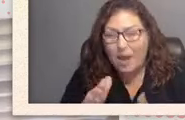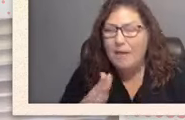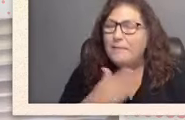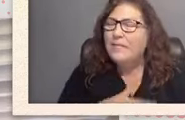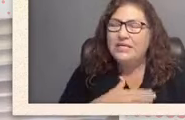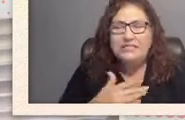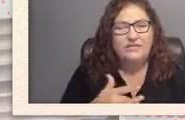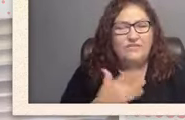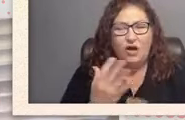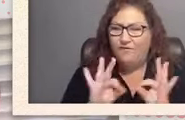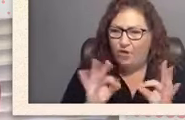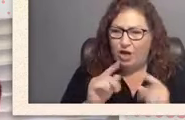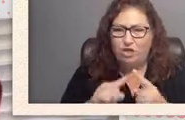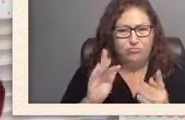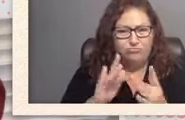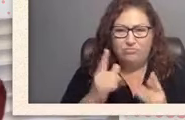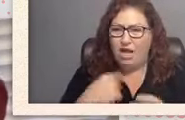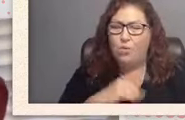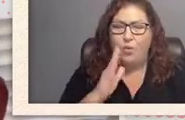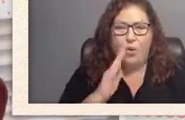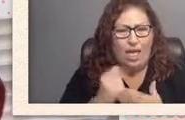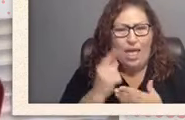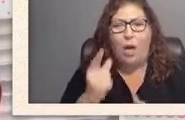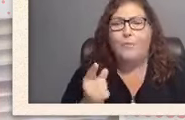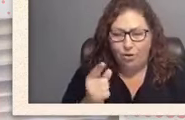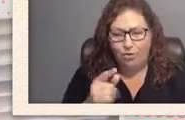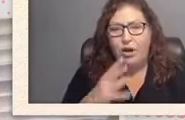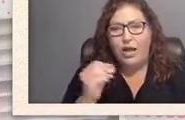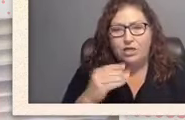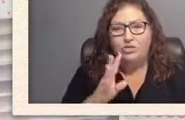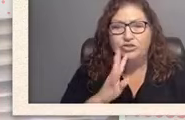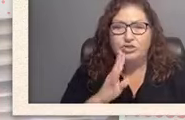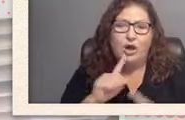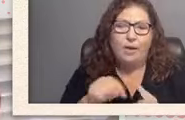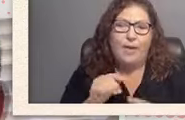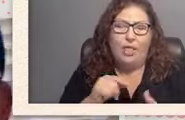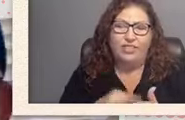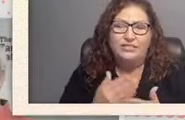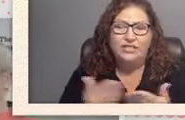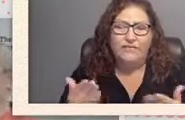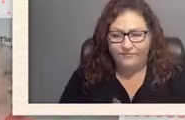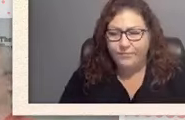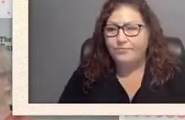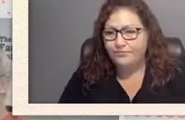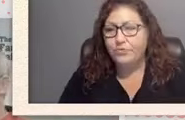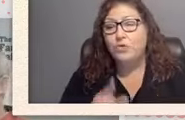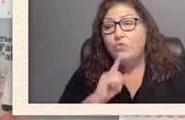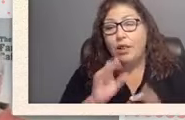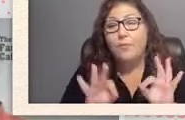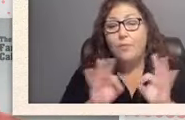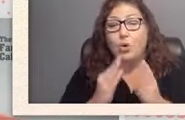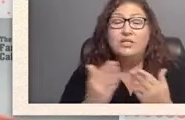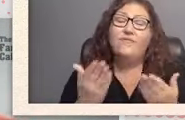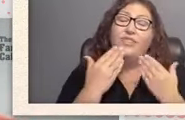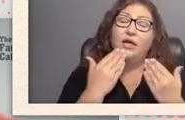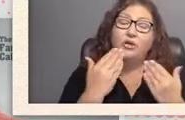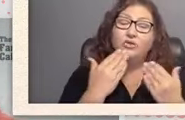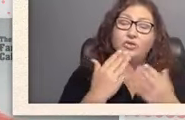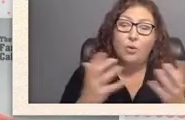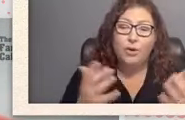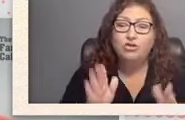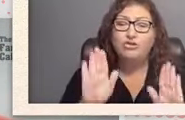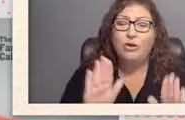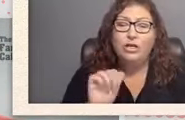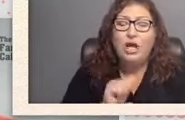up with us, and we'll help plug you in and talk about these things real time. So really important stuff. Thank you very much, guys. Great job. Thank you